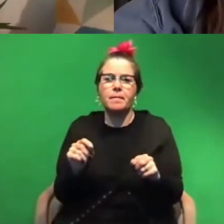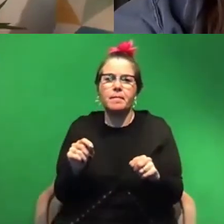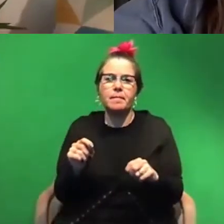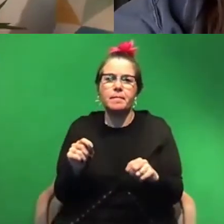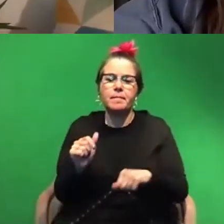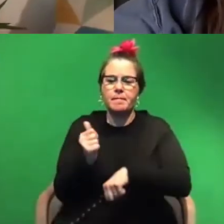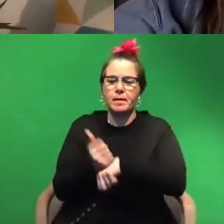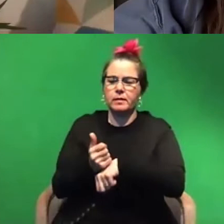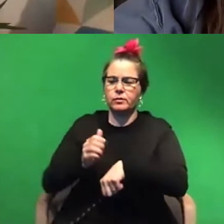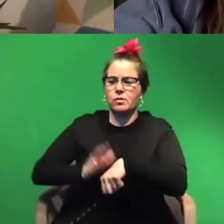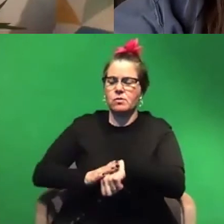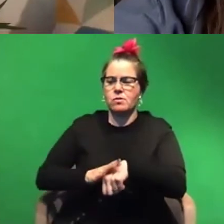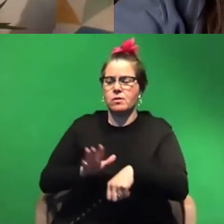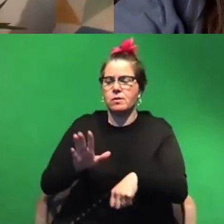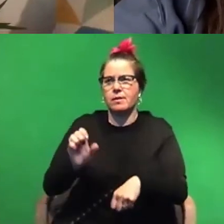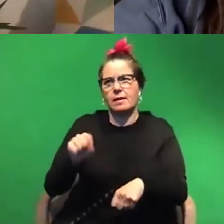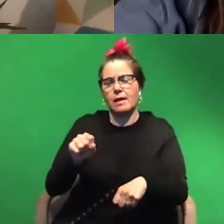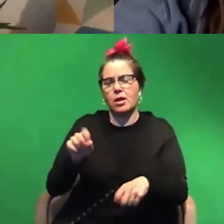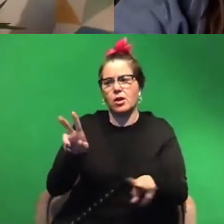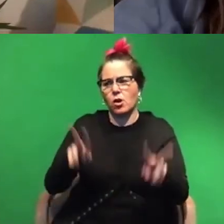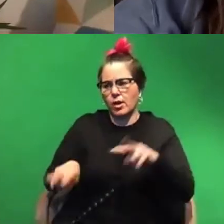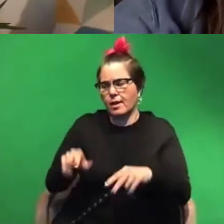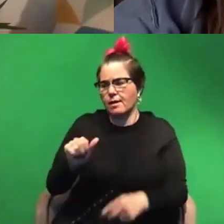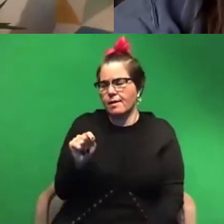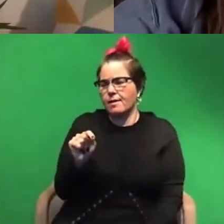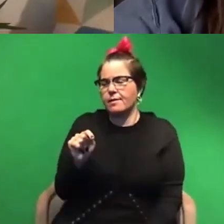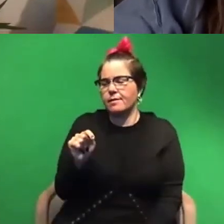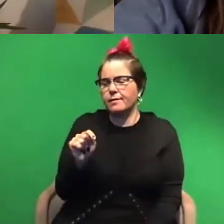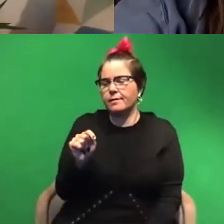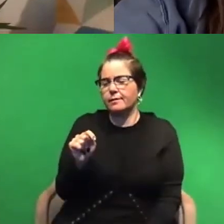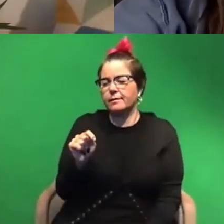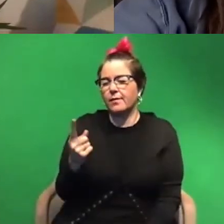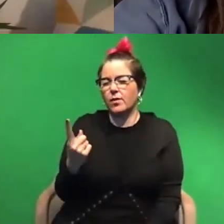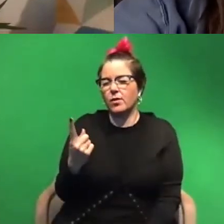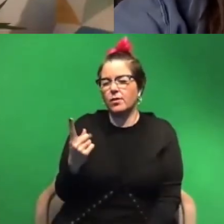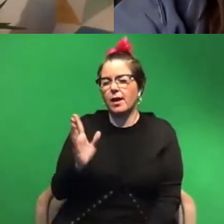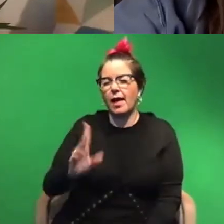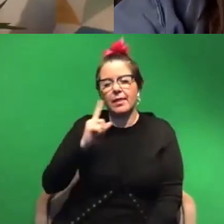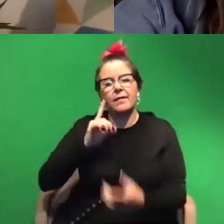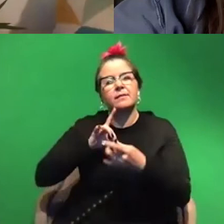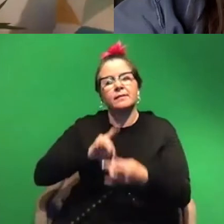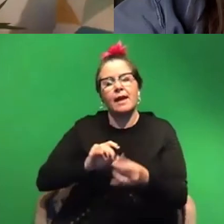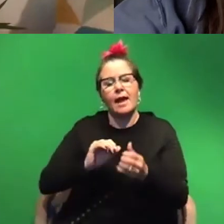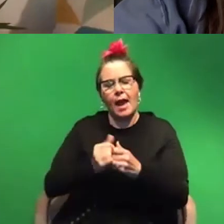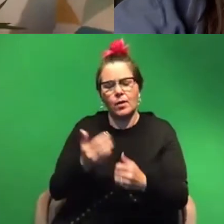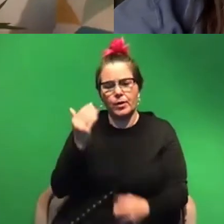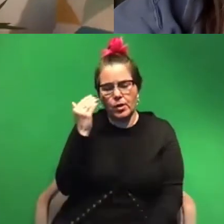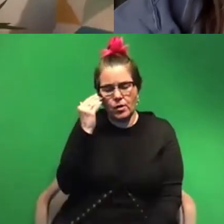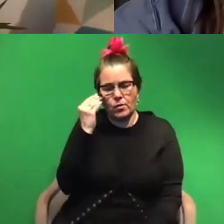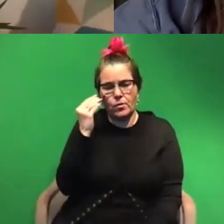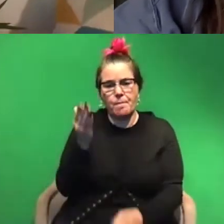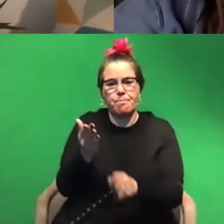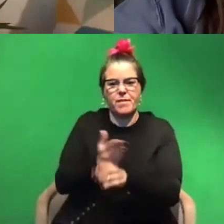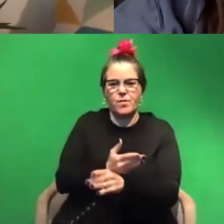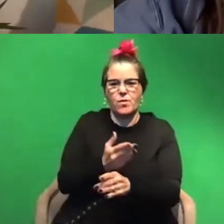where, yeah, and looking at and the question I think is directed to how do we know